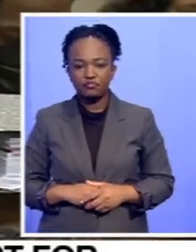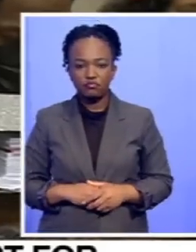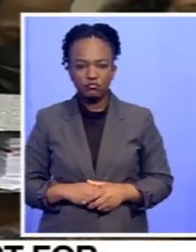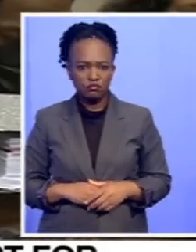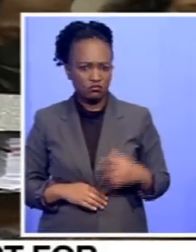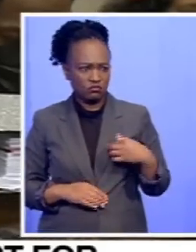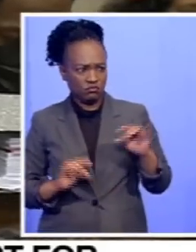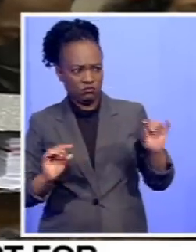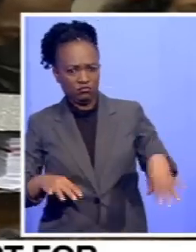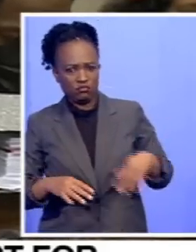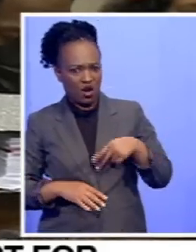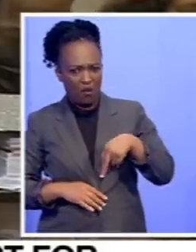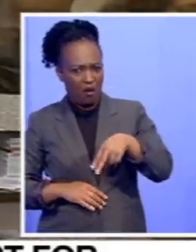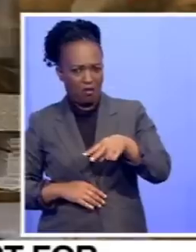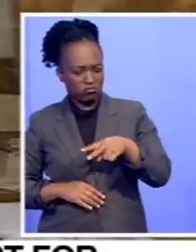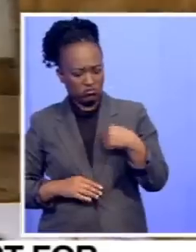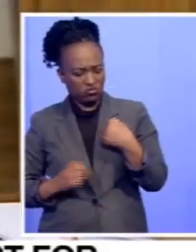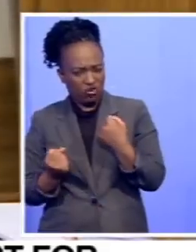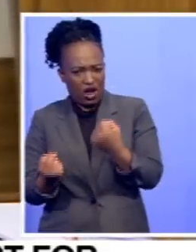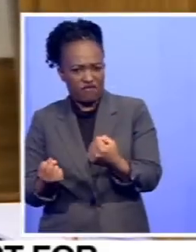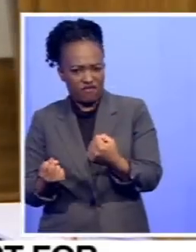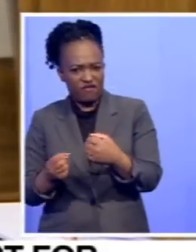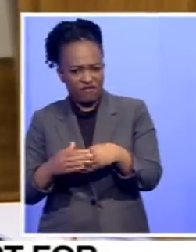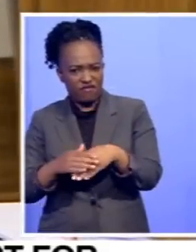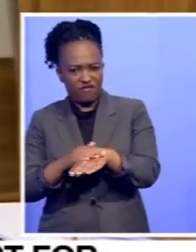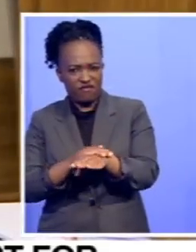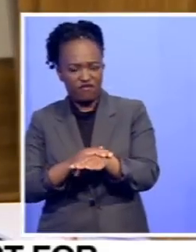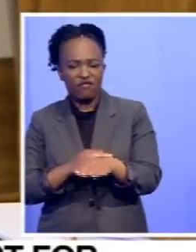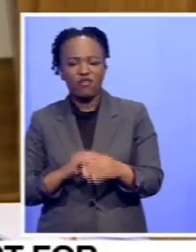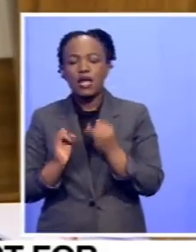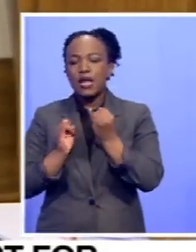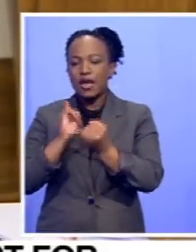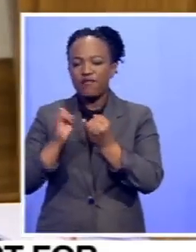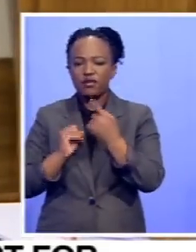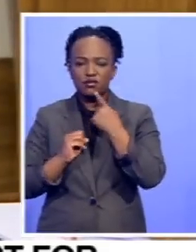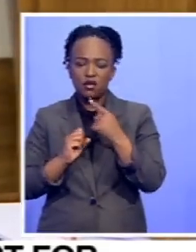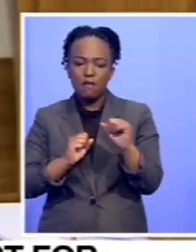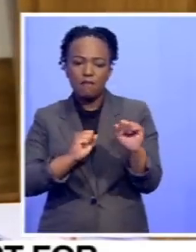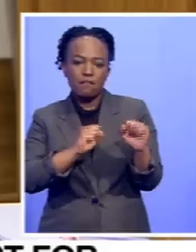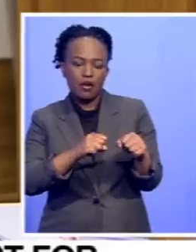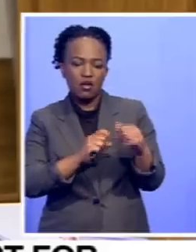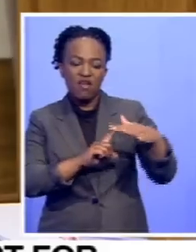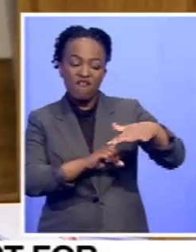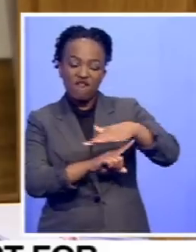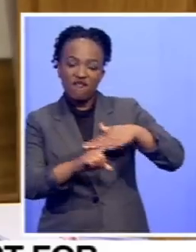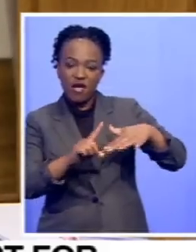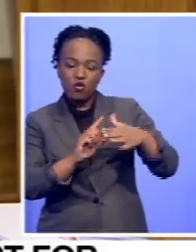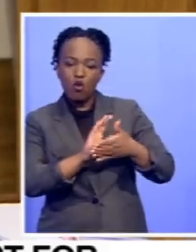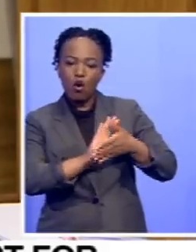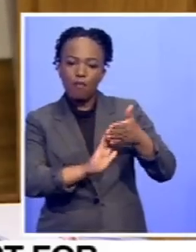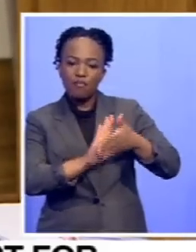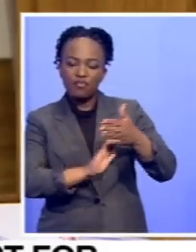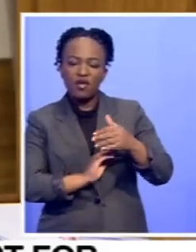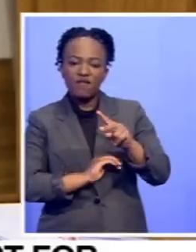not walk inside, they will drive in. Sub 11. He then said that he will first get permission from the Venue Operations Center, or